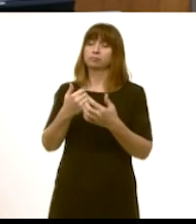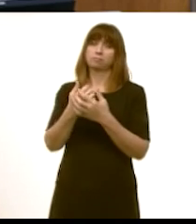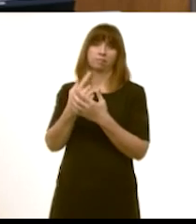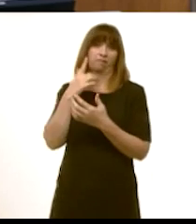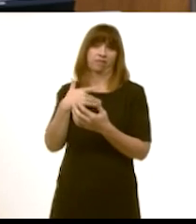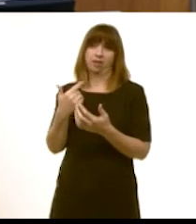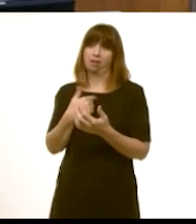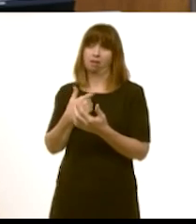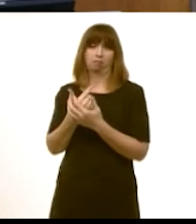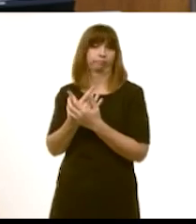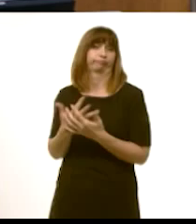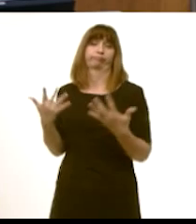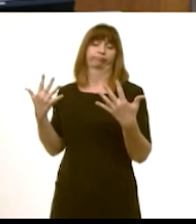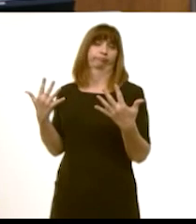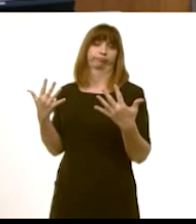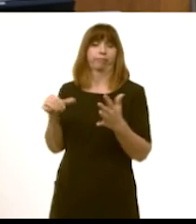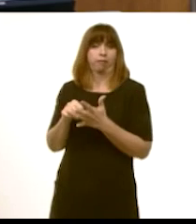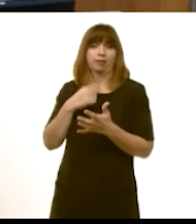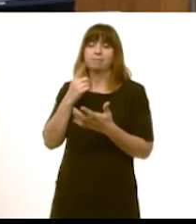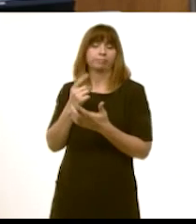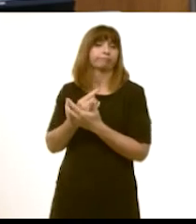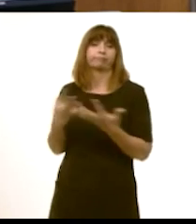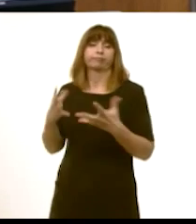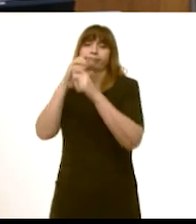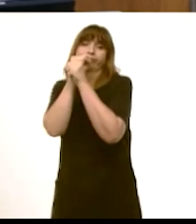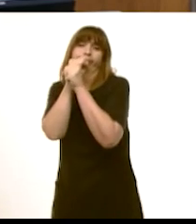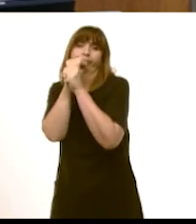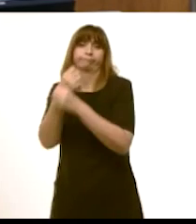difficult to say, of course, do go unreported. Some, of